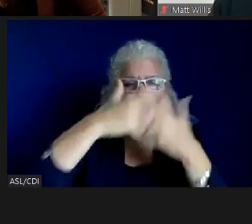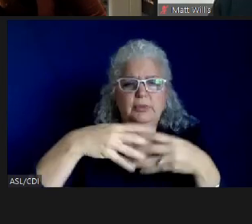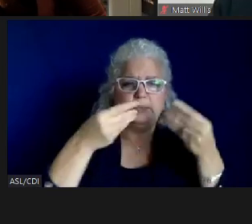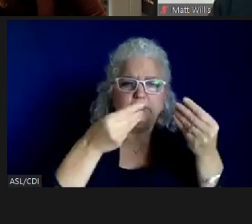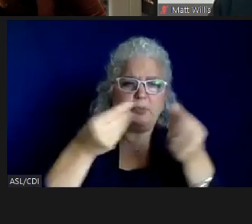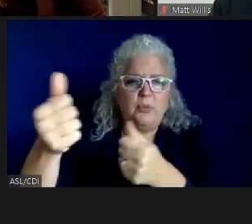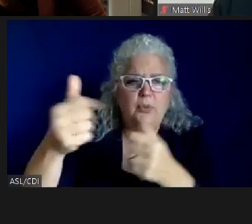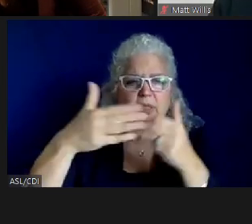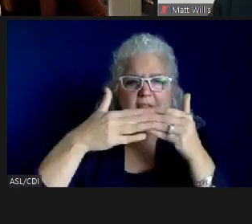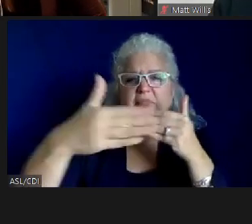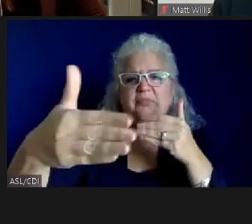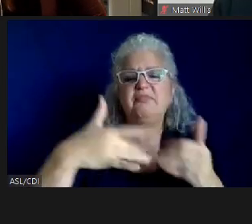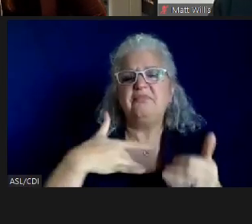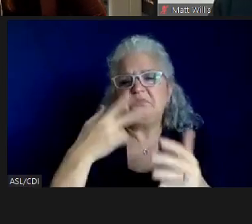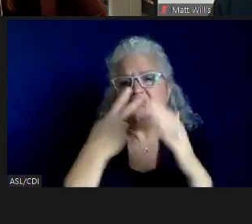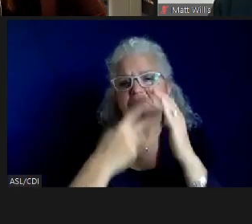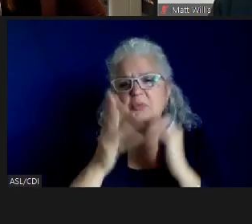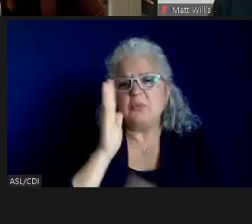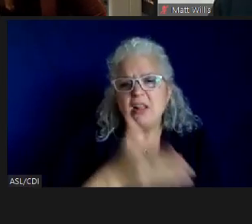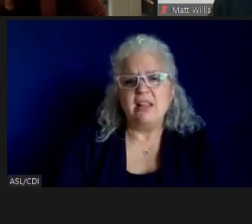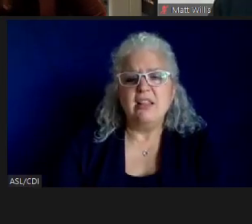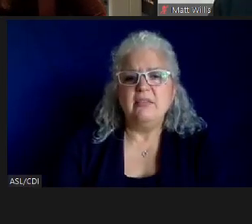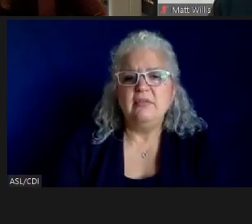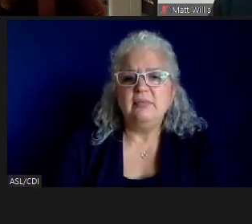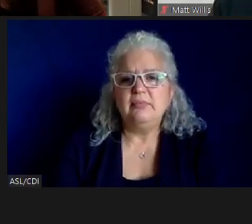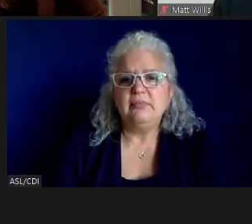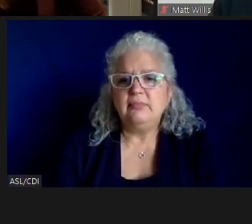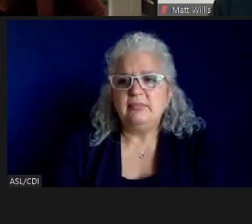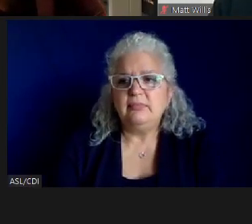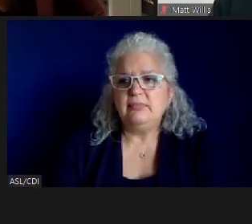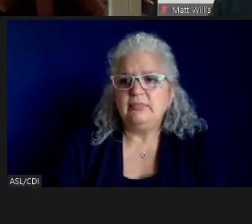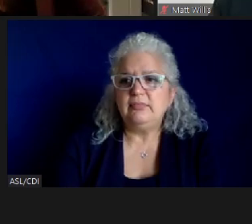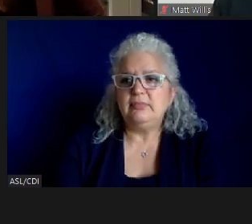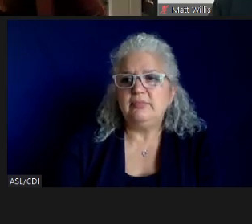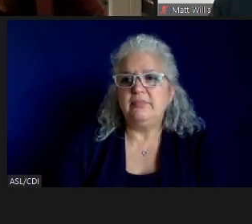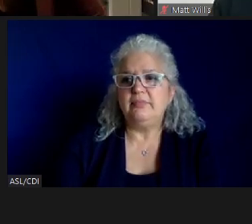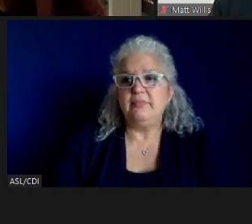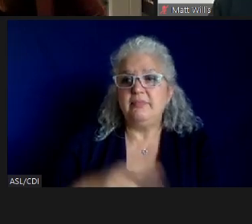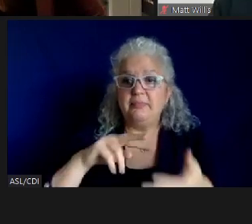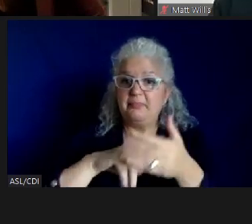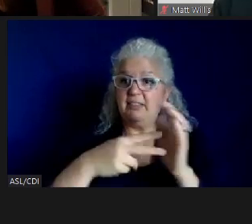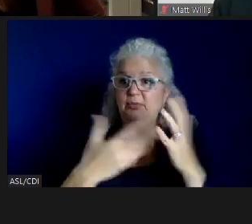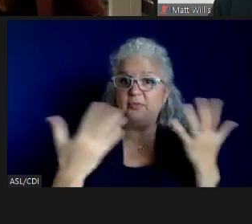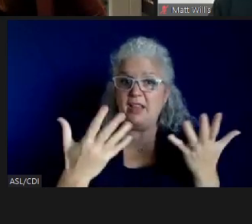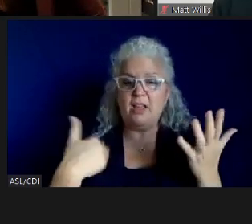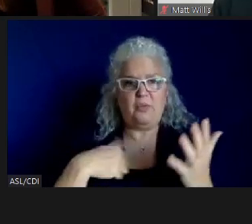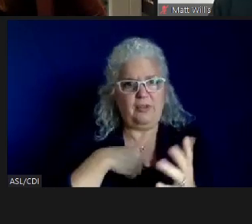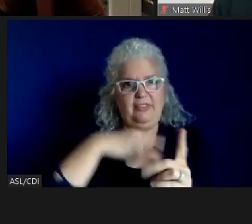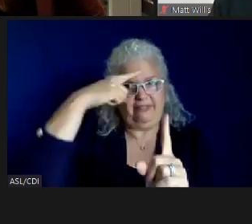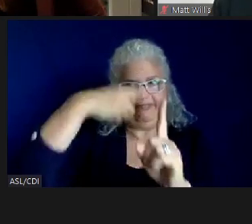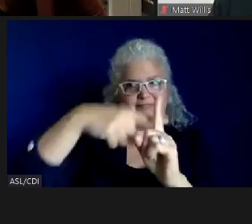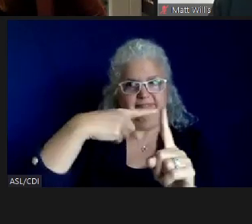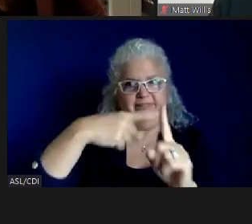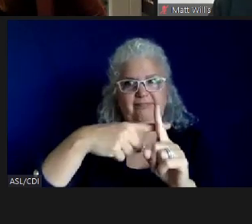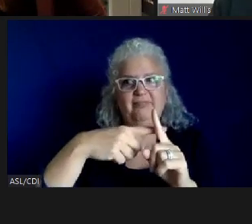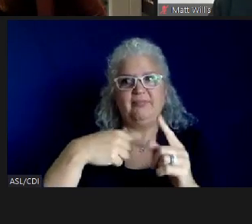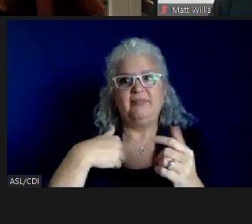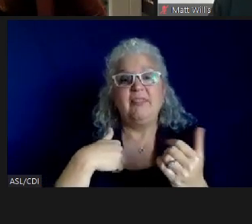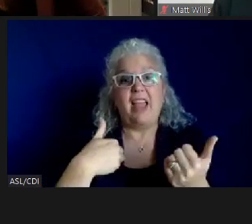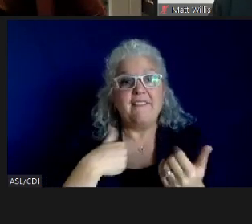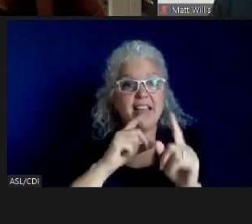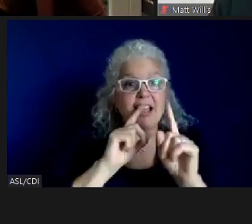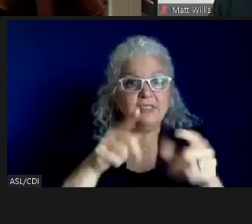And so we're hopeful, right? We don't have answers. We're hopeful, and we're getting a lot of our information is the same as the general